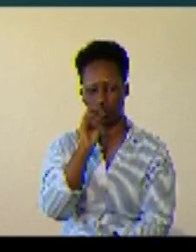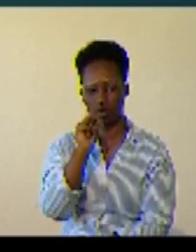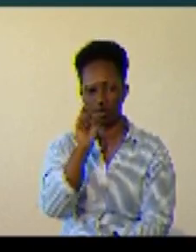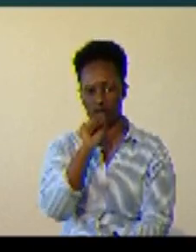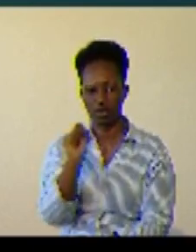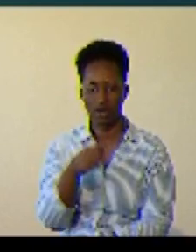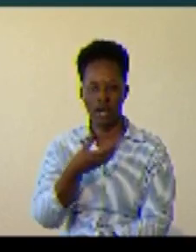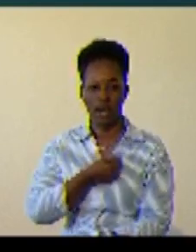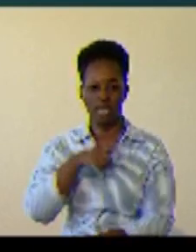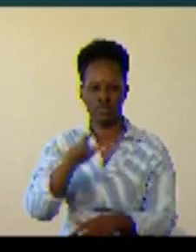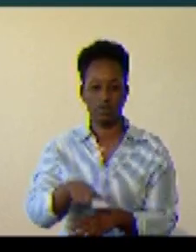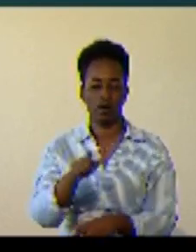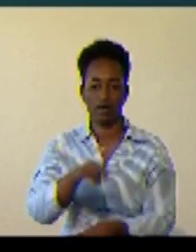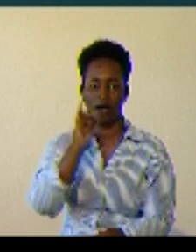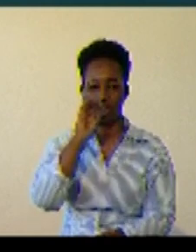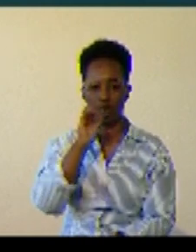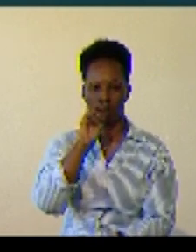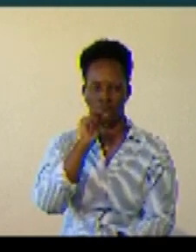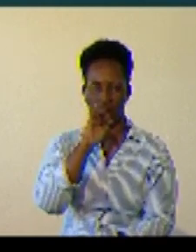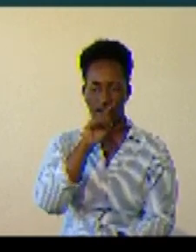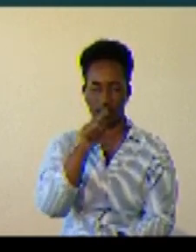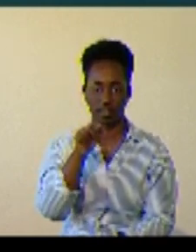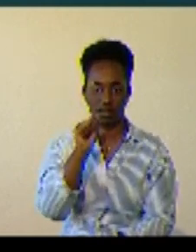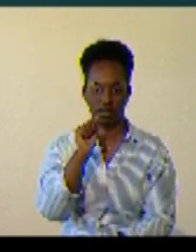a lower ionization energy.